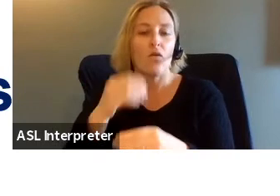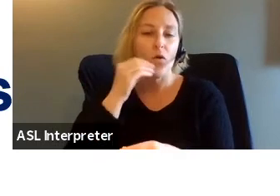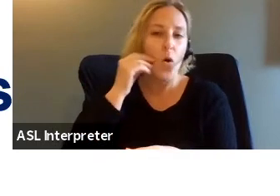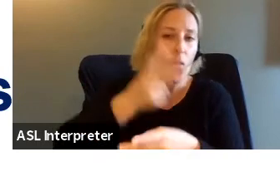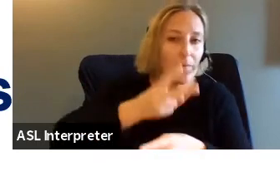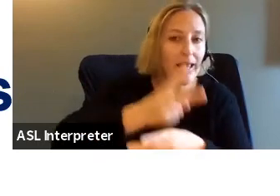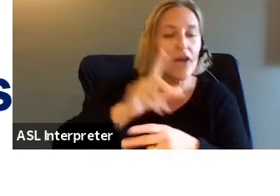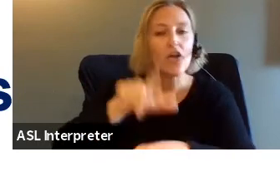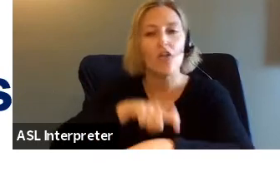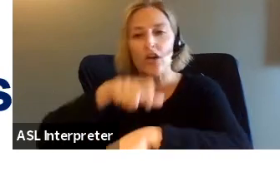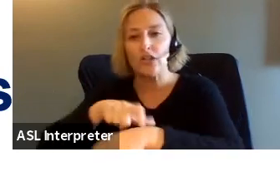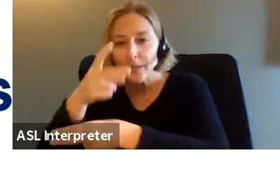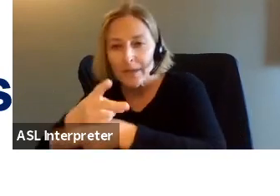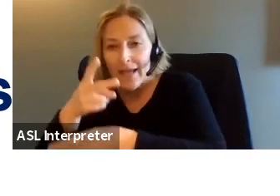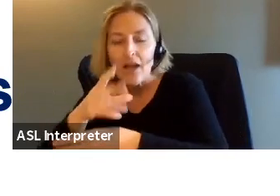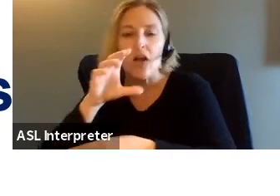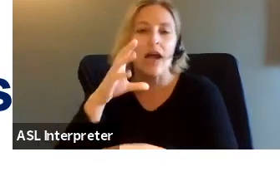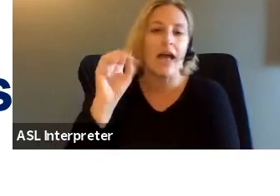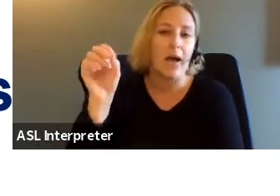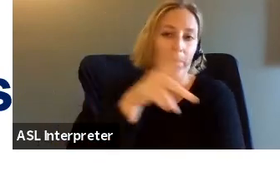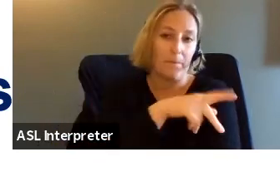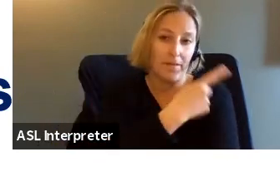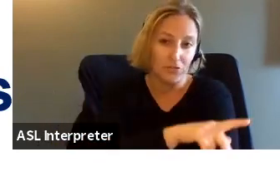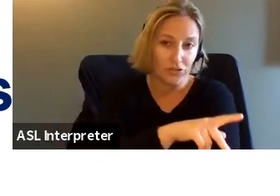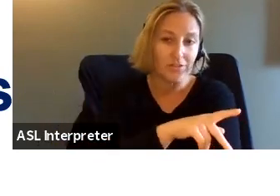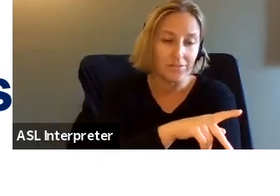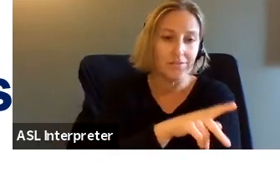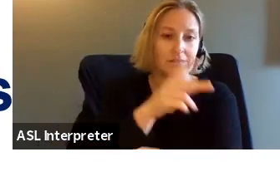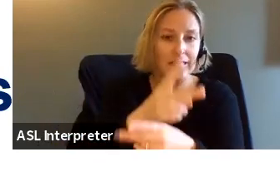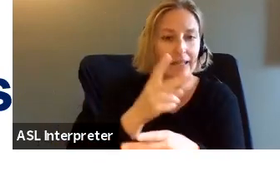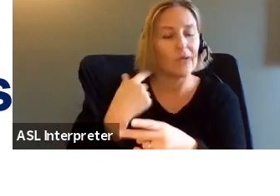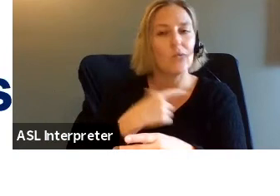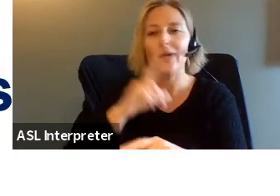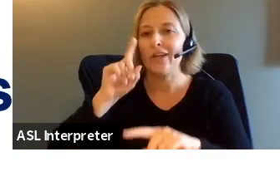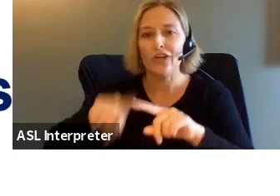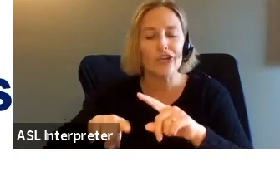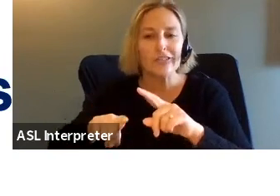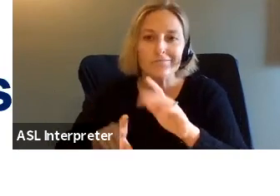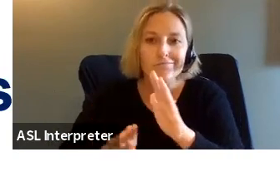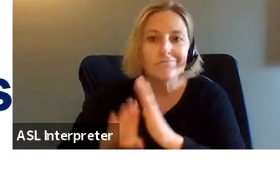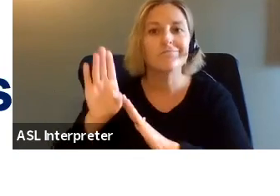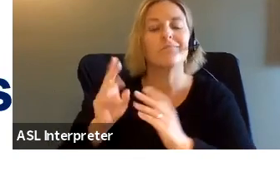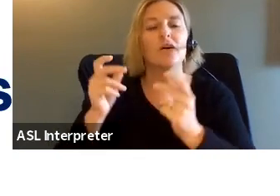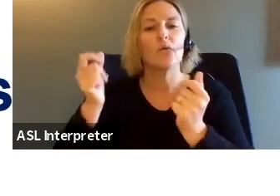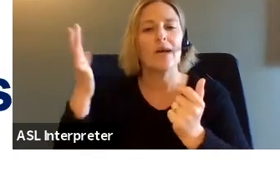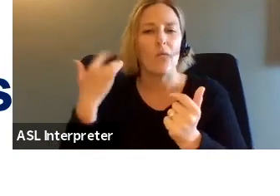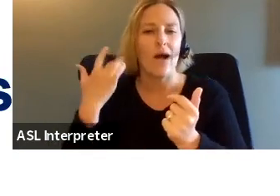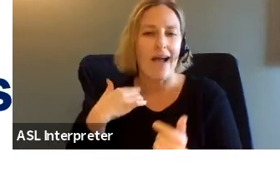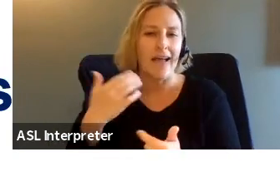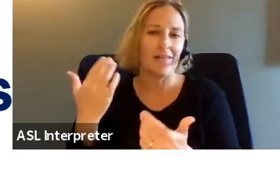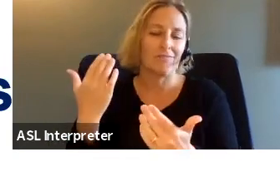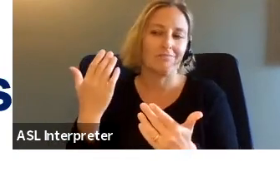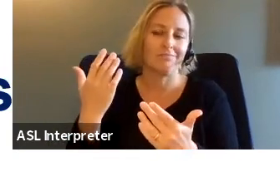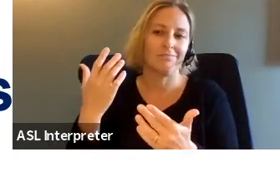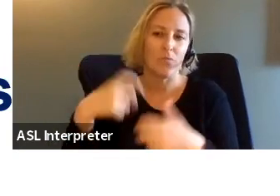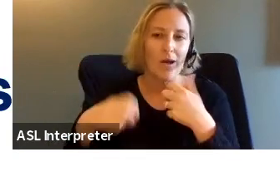just weren't able to scale up the system sufficiently, again, due to reimbursement barriers and the fact that we didn't really need to use it. But